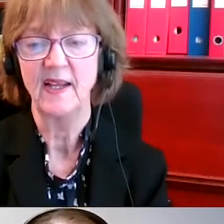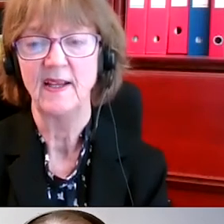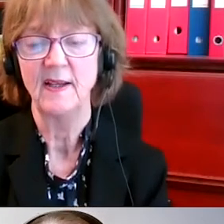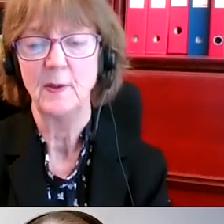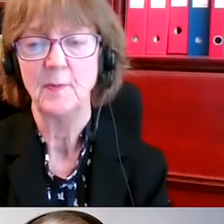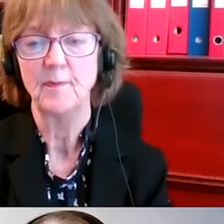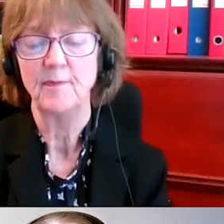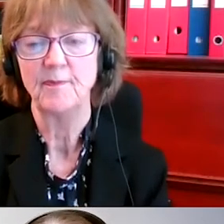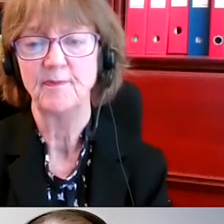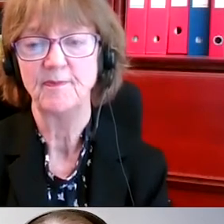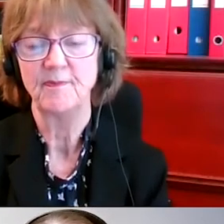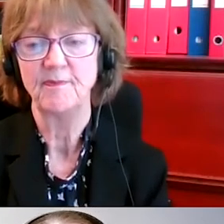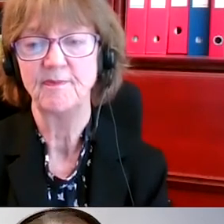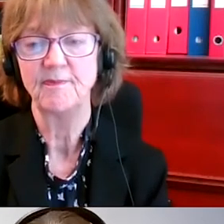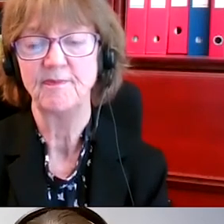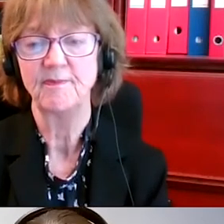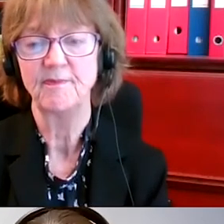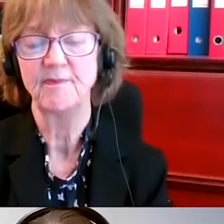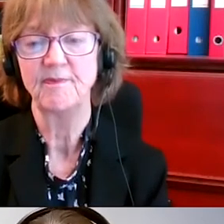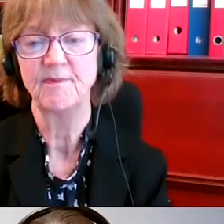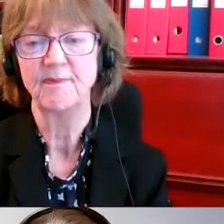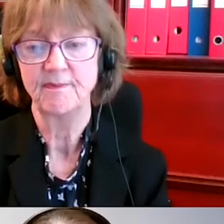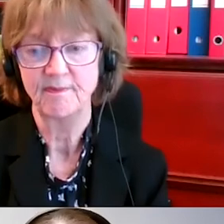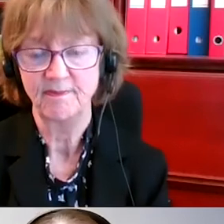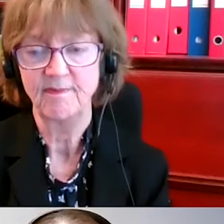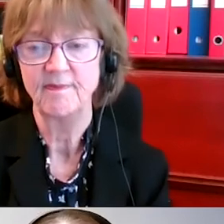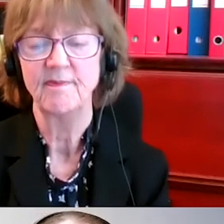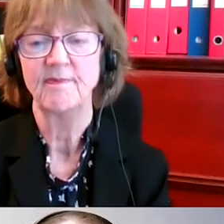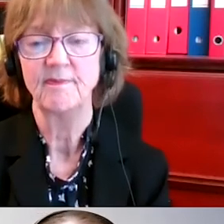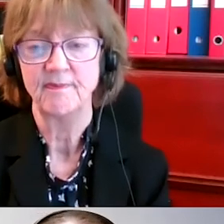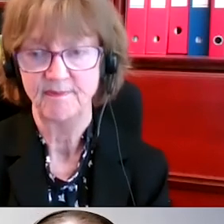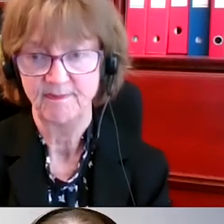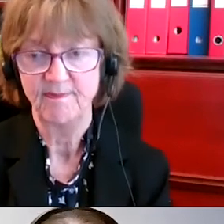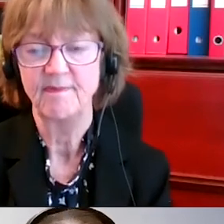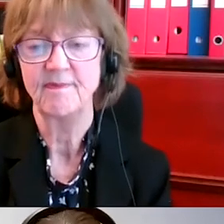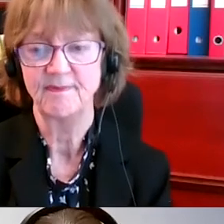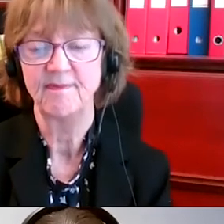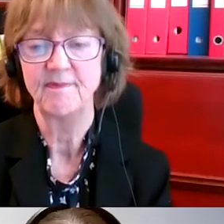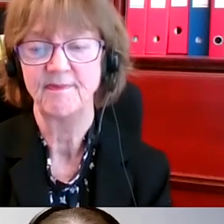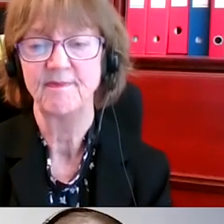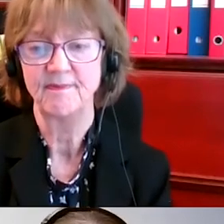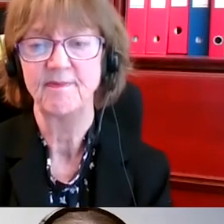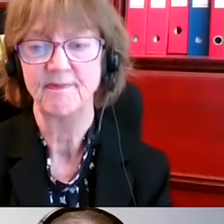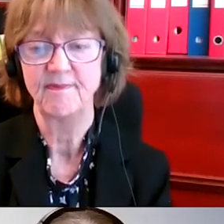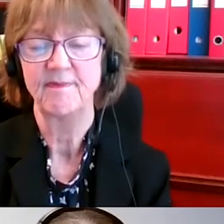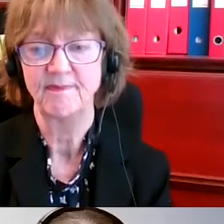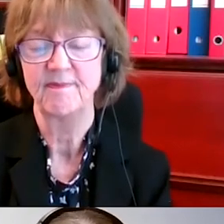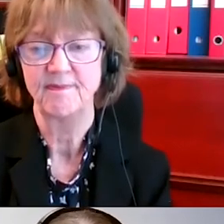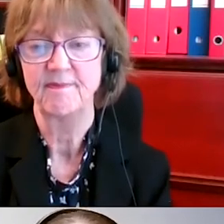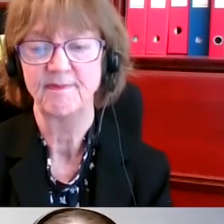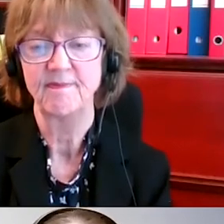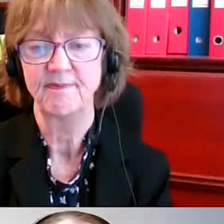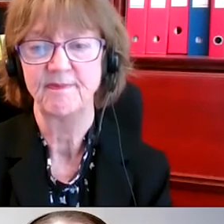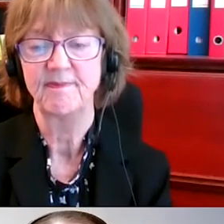But the question is, how can this become a meaningful event, something that goes beyond the mere actualization of the right to